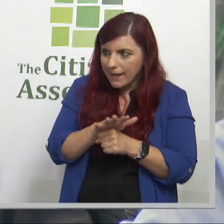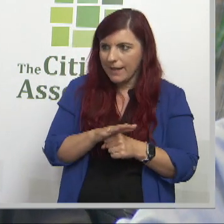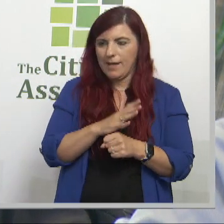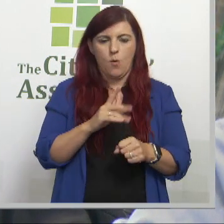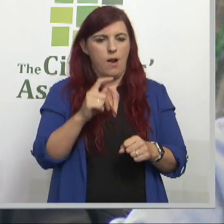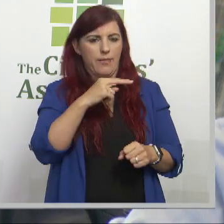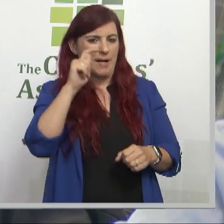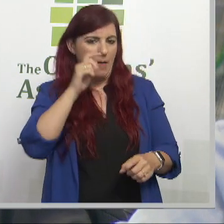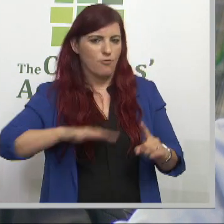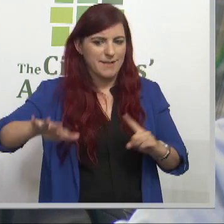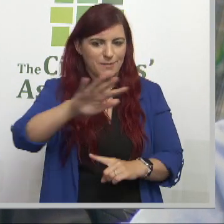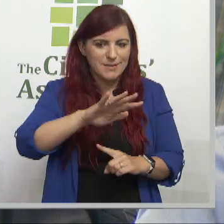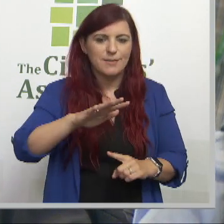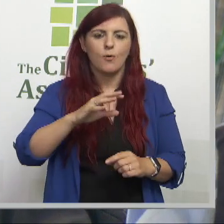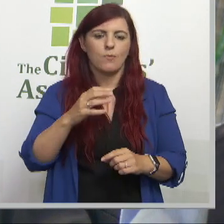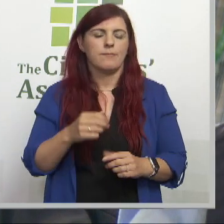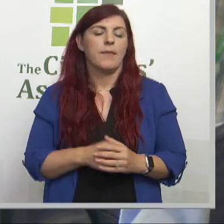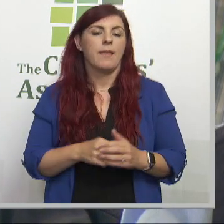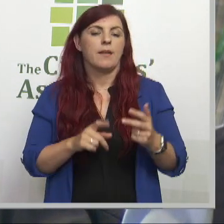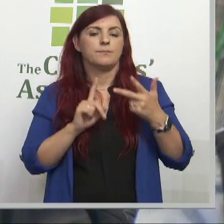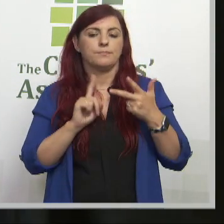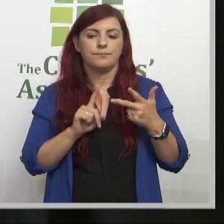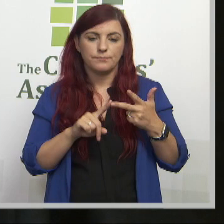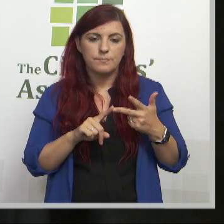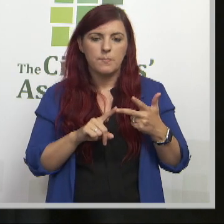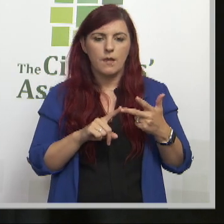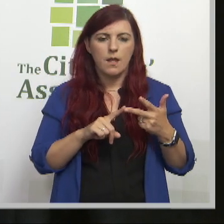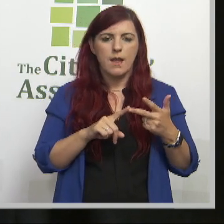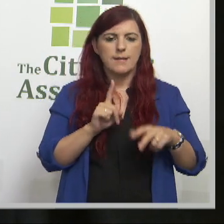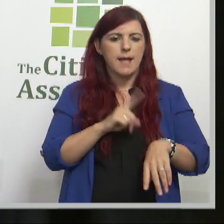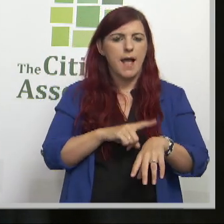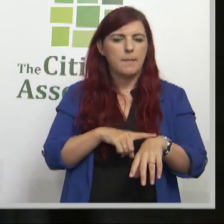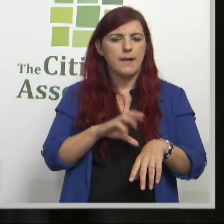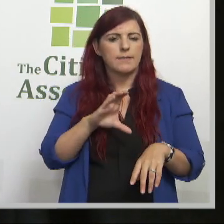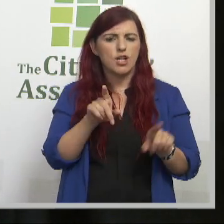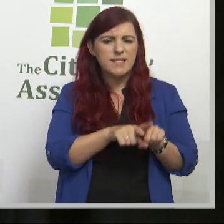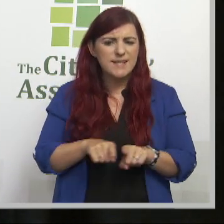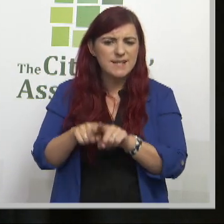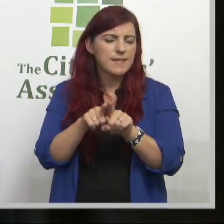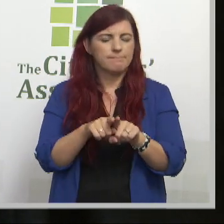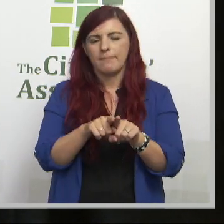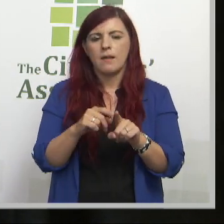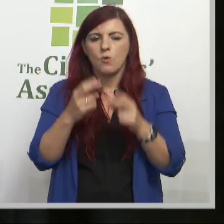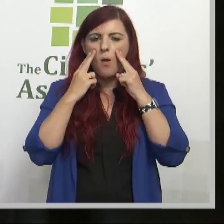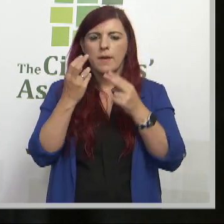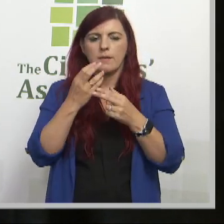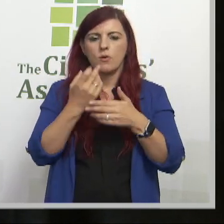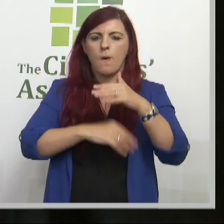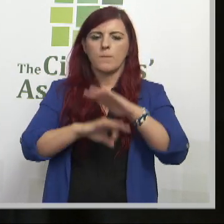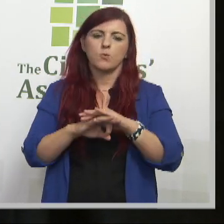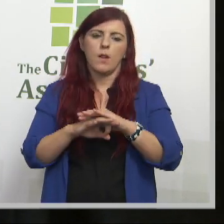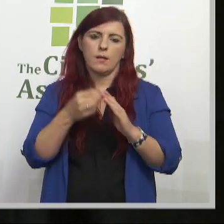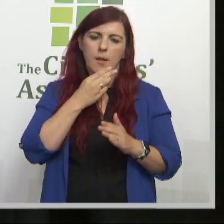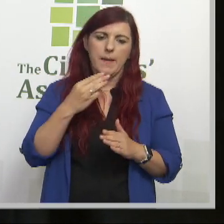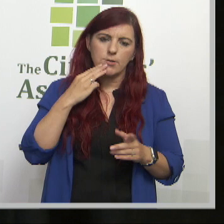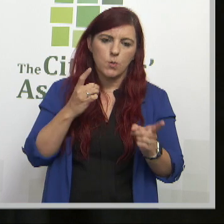as well. Time and consistency. This is the other thing. So generally, governments will commit to doing very